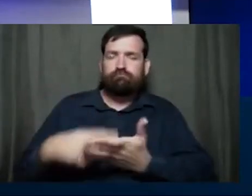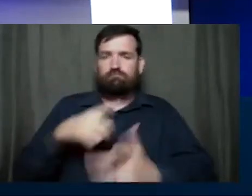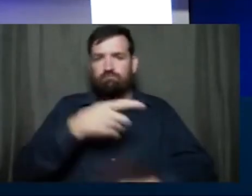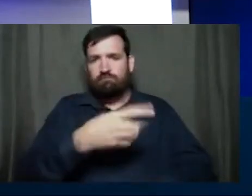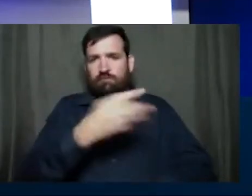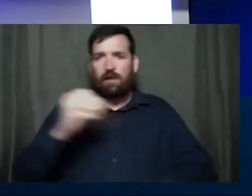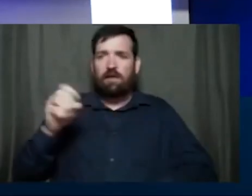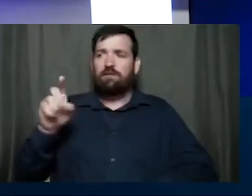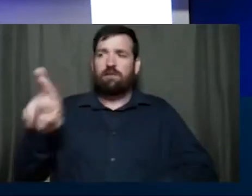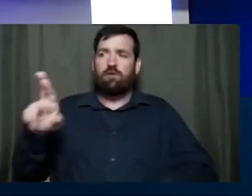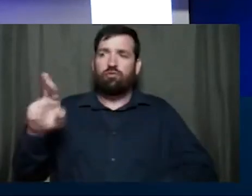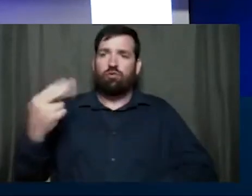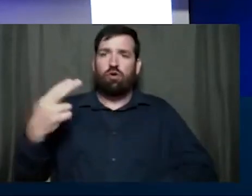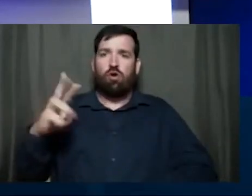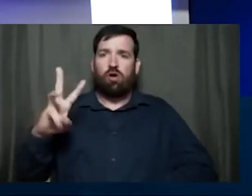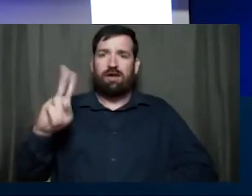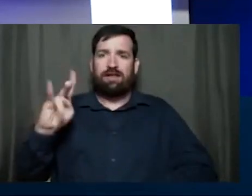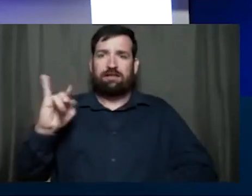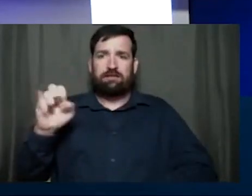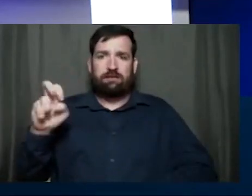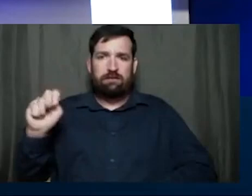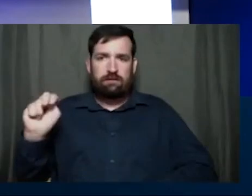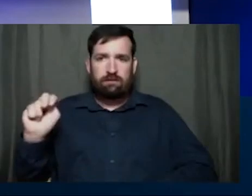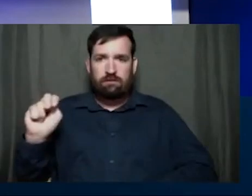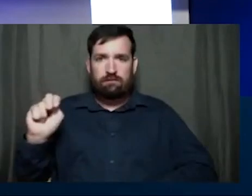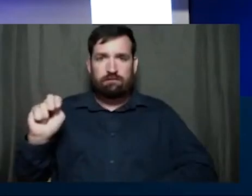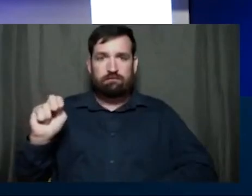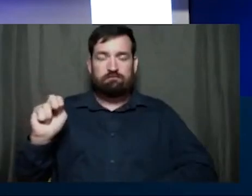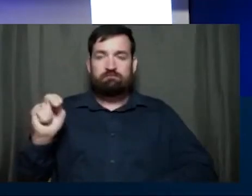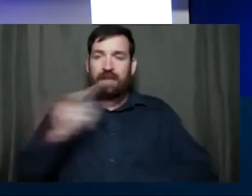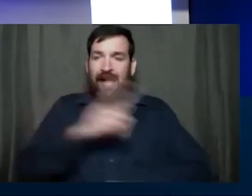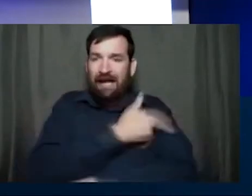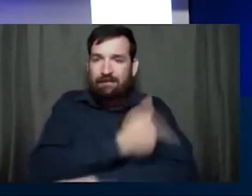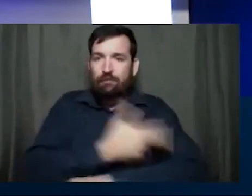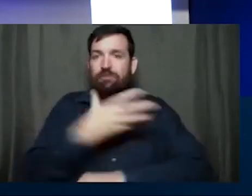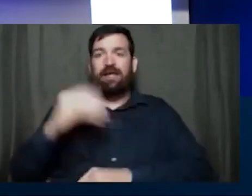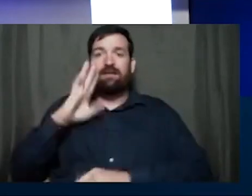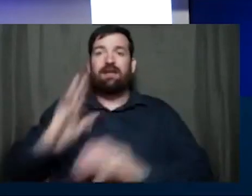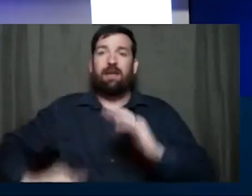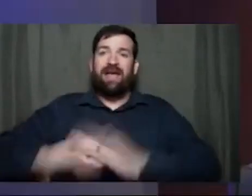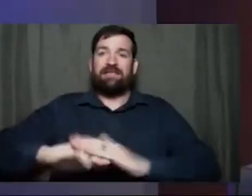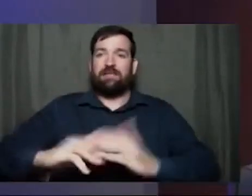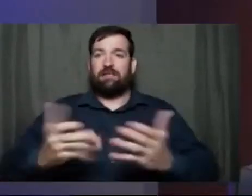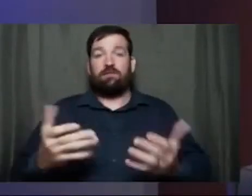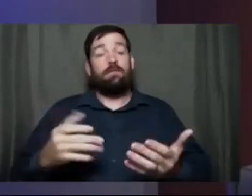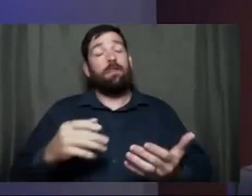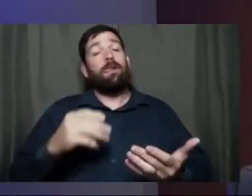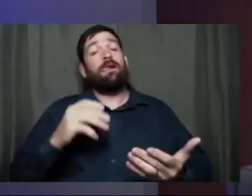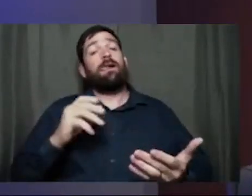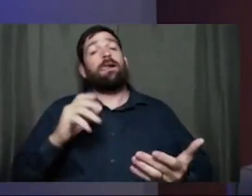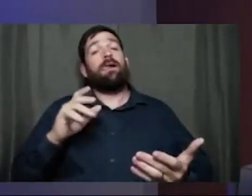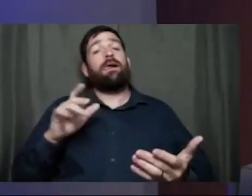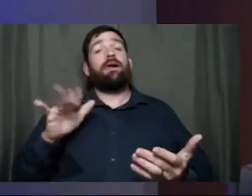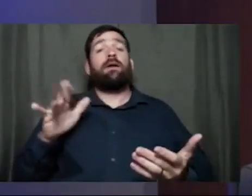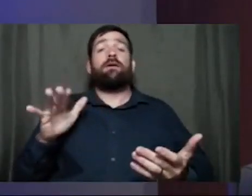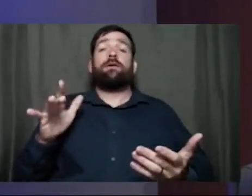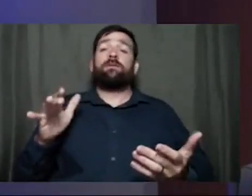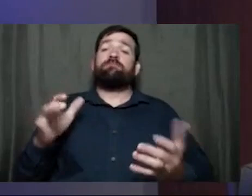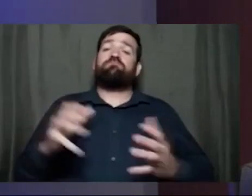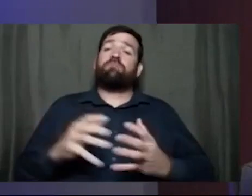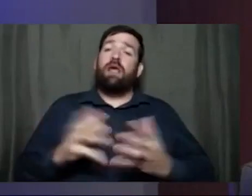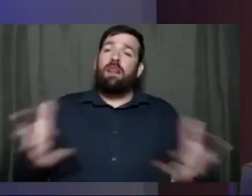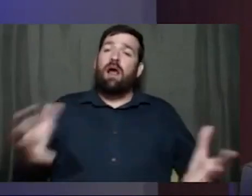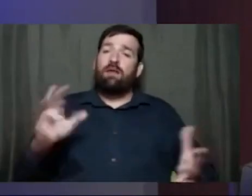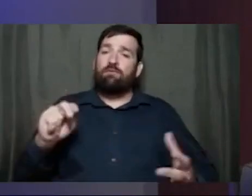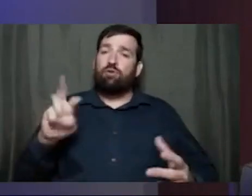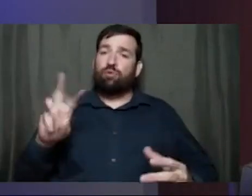just hospitals and capacity. I'll let you start. Yeah, there's a lot of news going on right now,